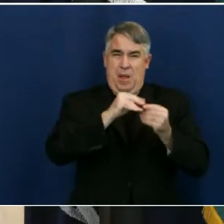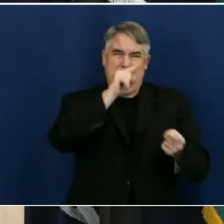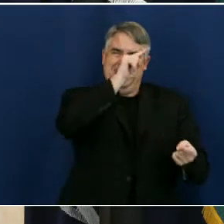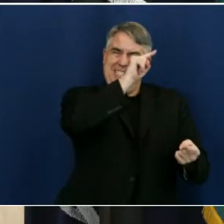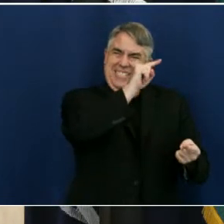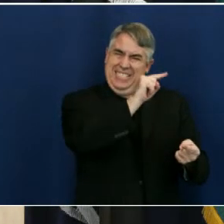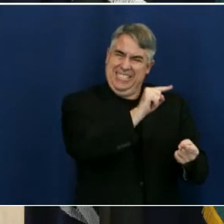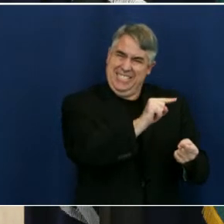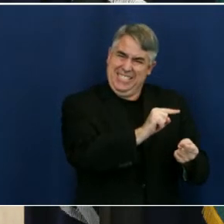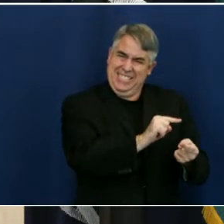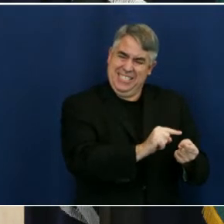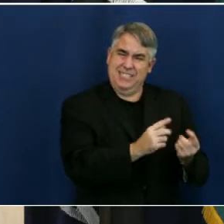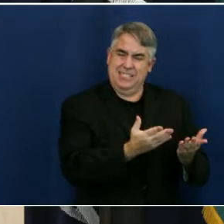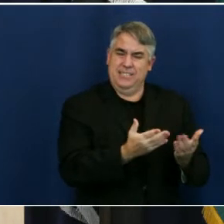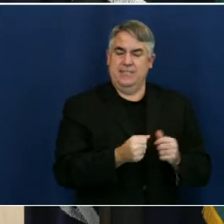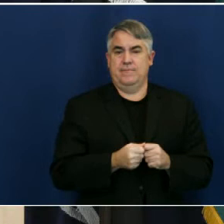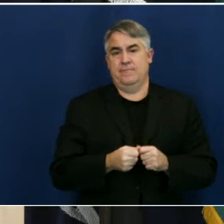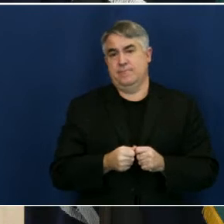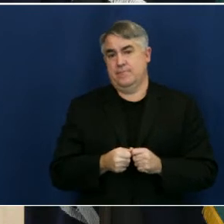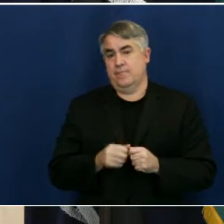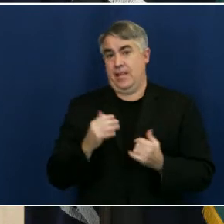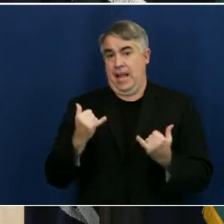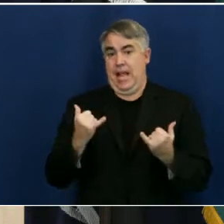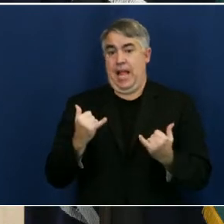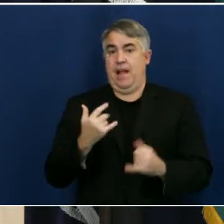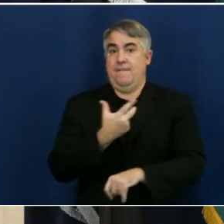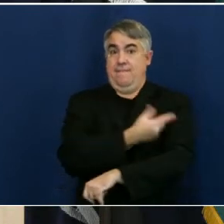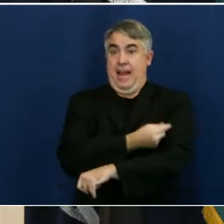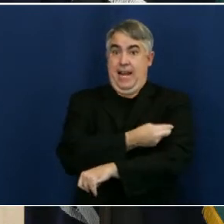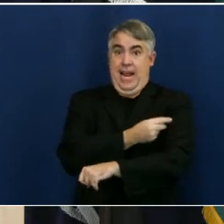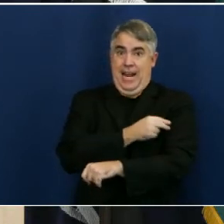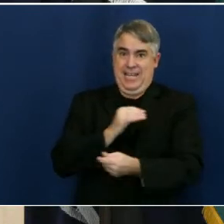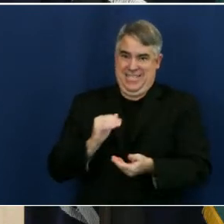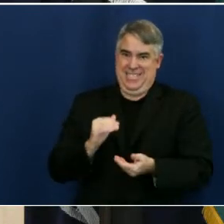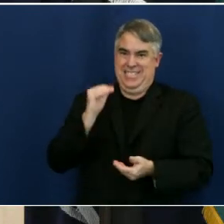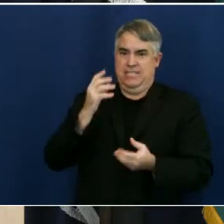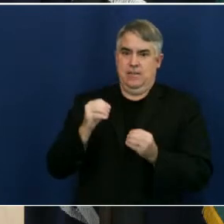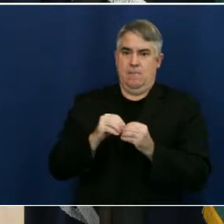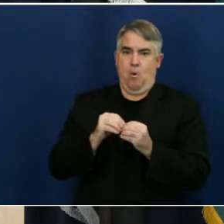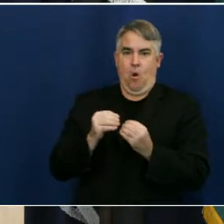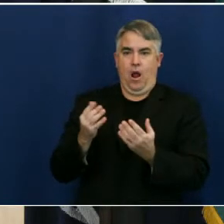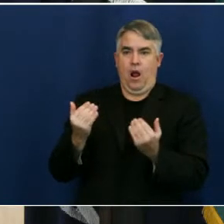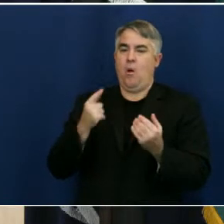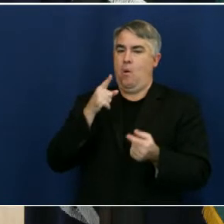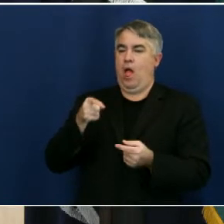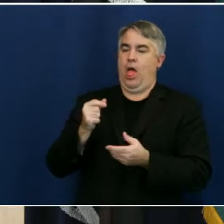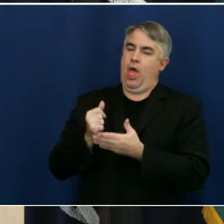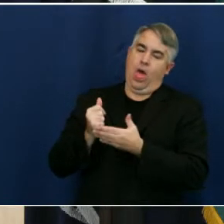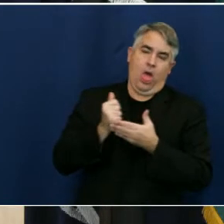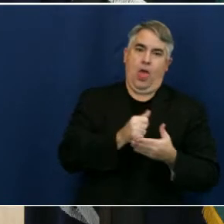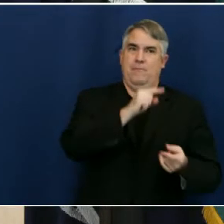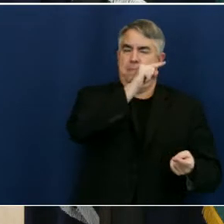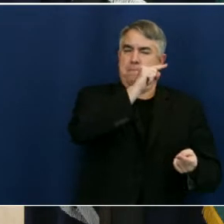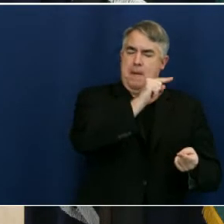into vaccines, we hope that also provides some help and assistance to the situation we're facing.